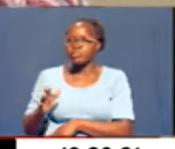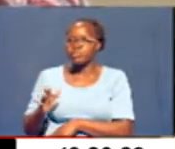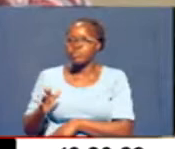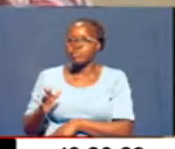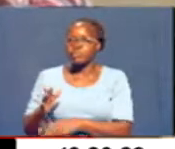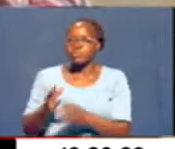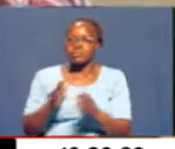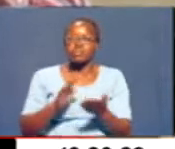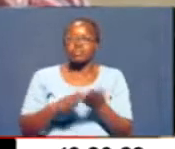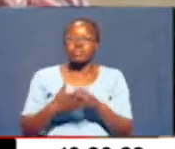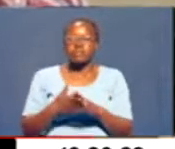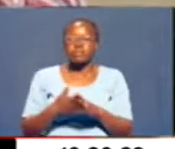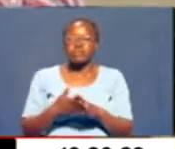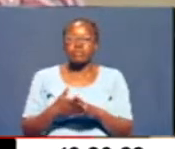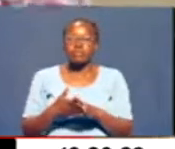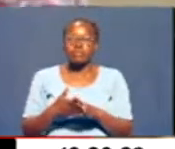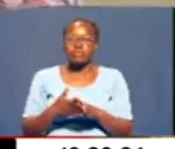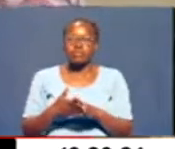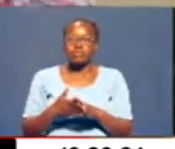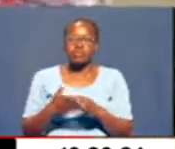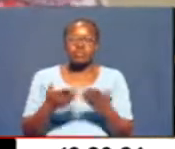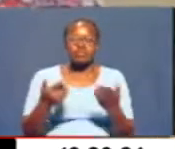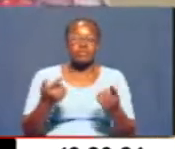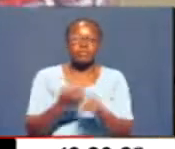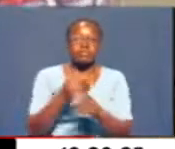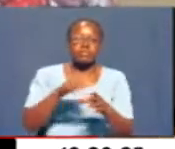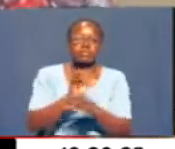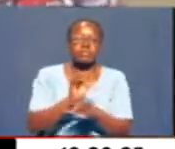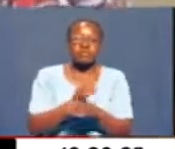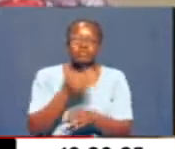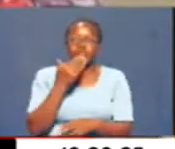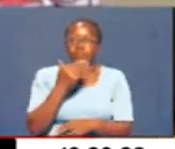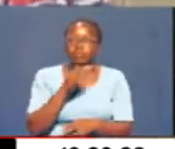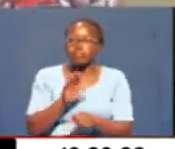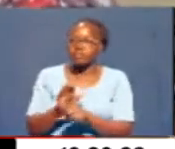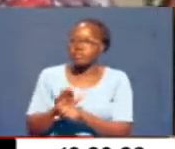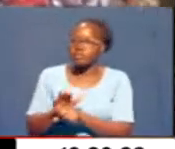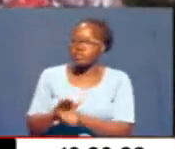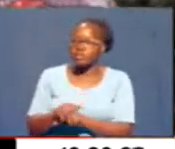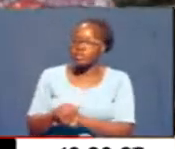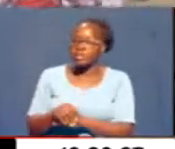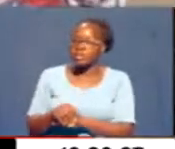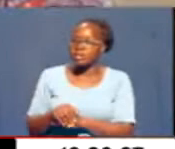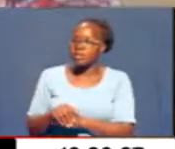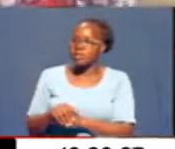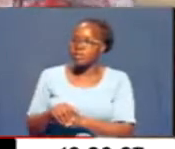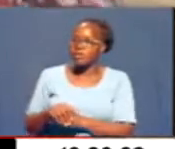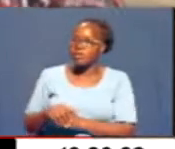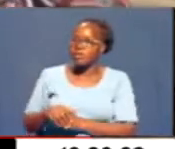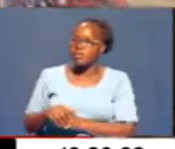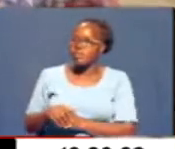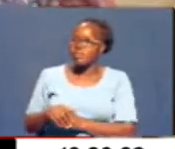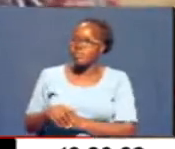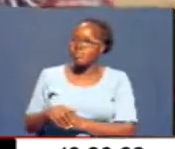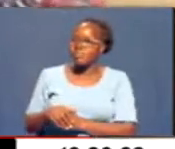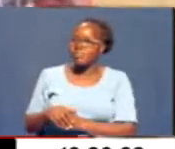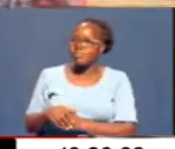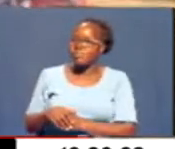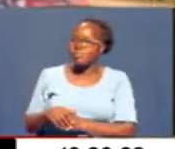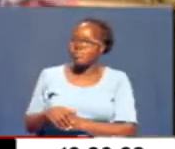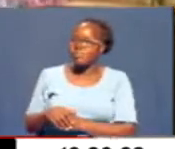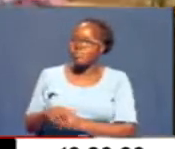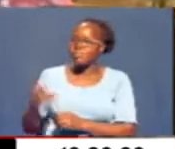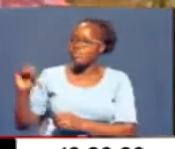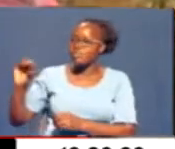actually building that dalliance with the church? Thank you very much, Wycliffe, for giving me this airtime. I'm Gabriel Ochieng. I'm